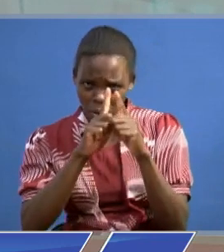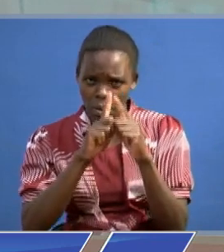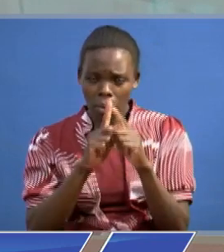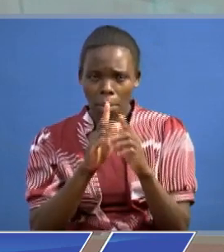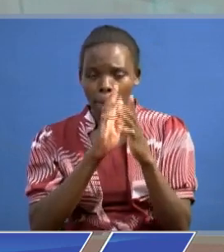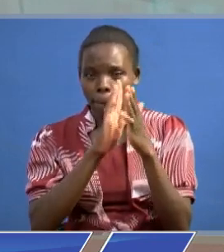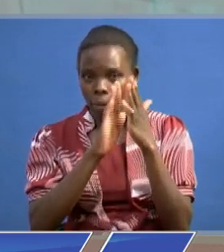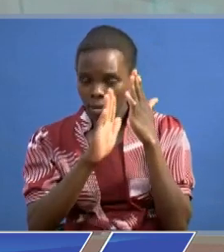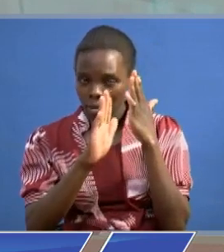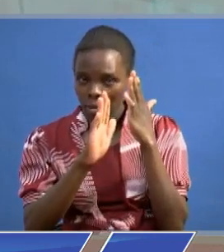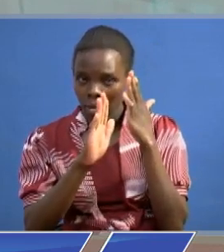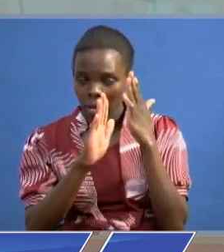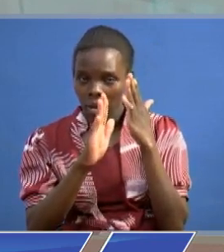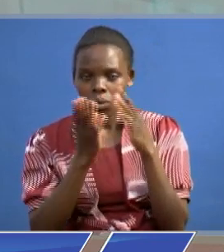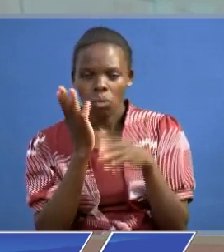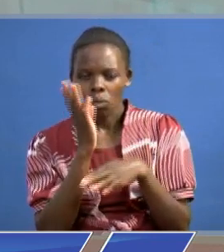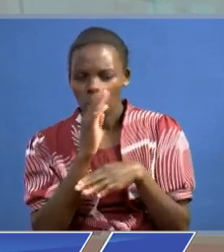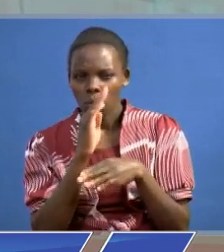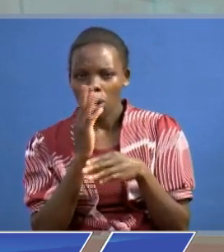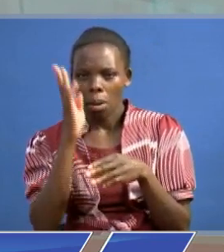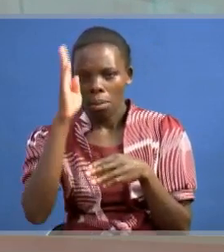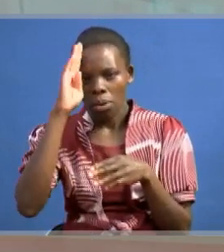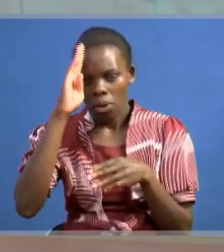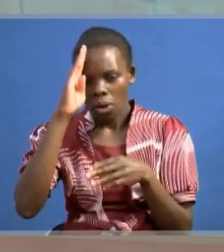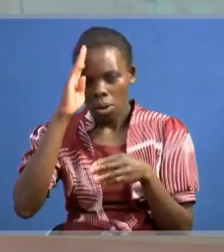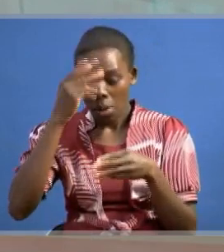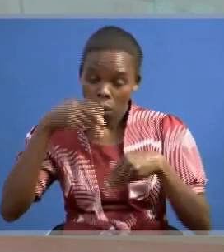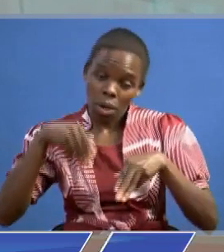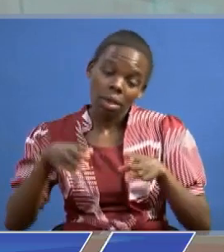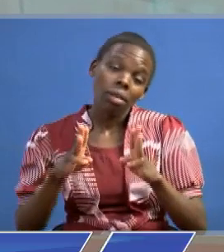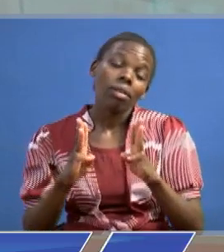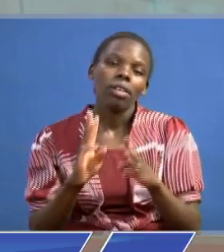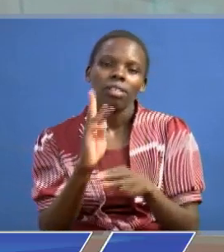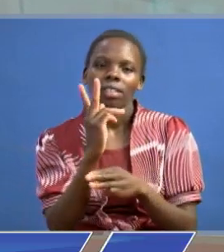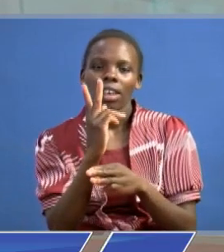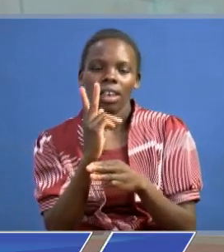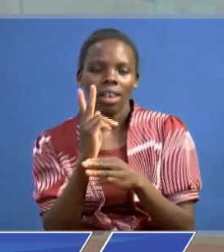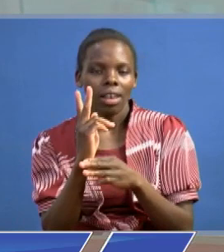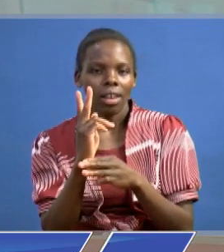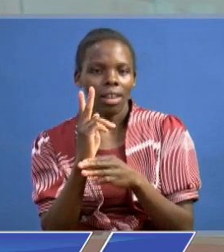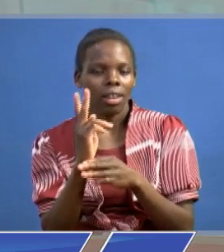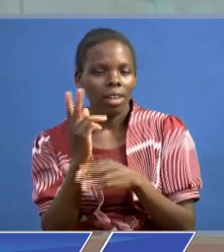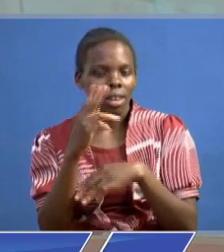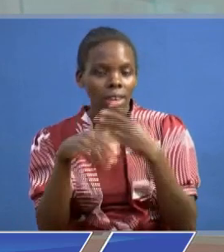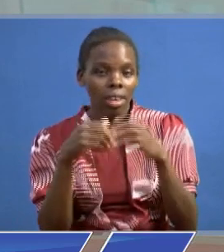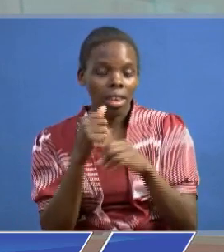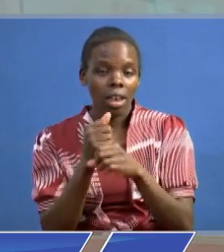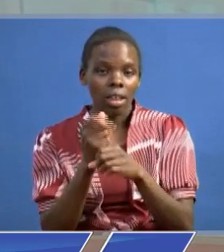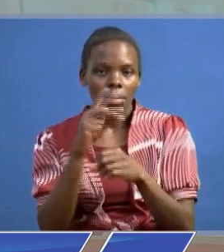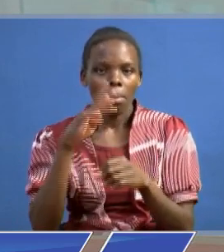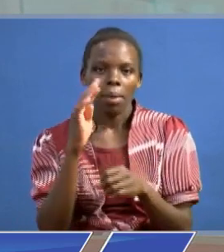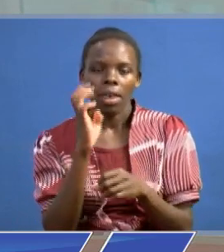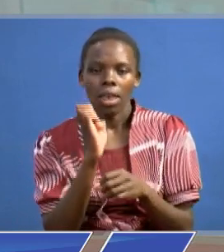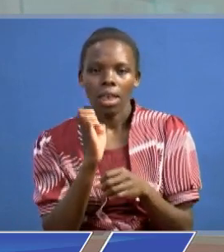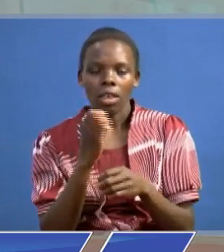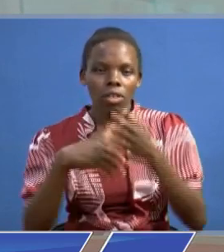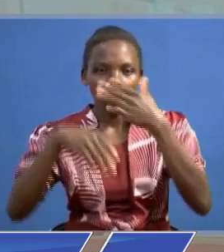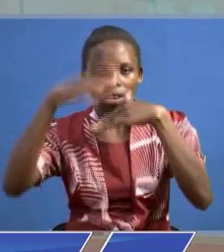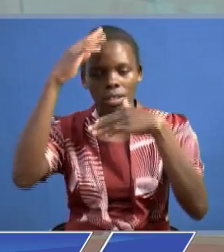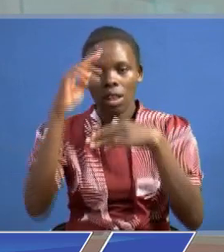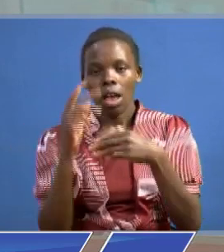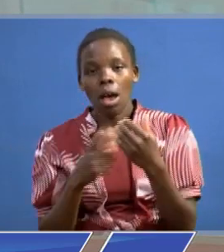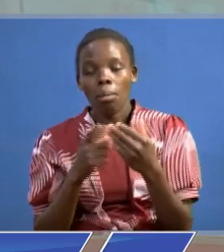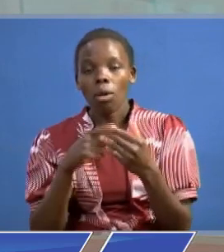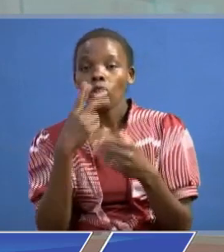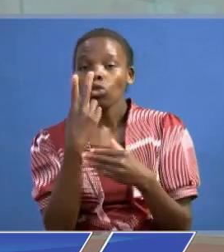corner along the Webuye Bungoma Highway. Among the casualties in the incident is a second-year student at Kibabii University, who was among 2 other students who